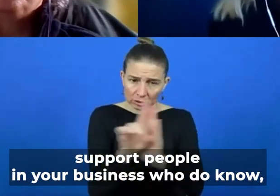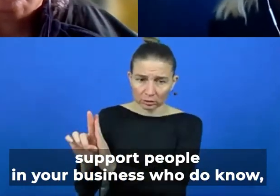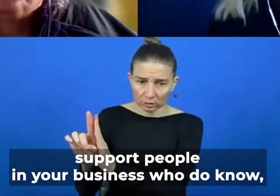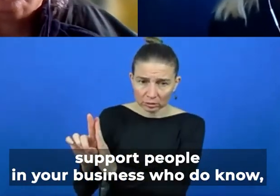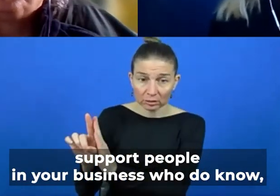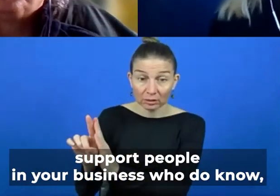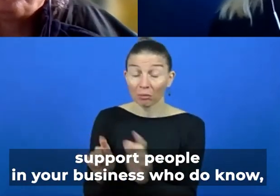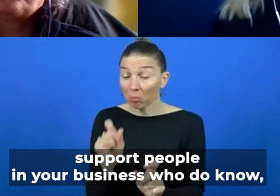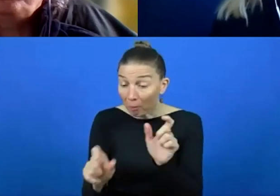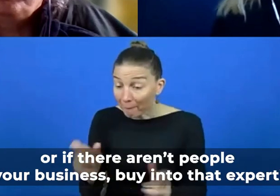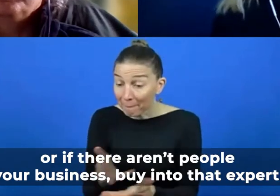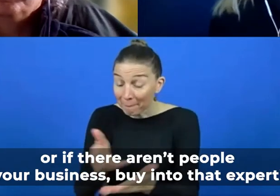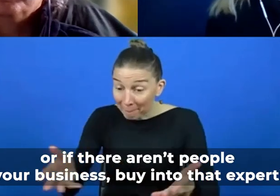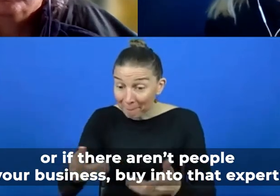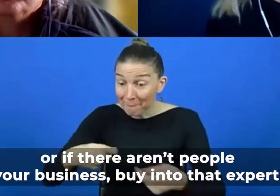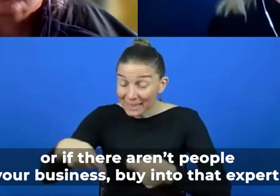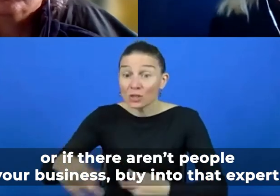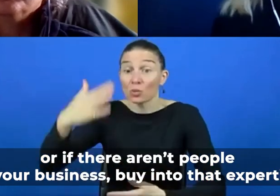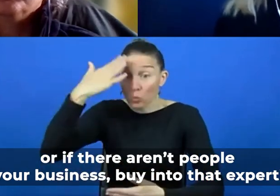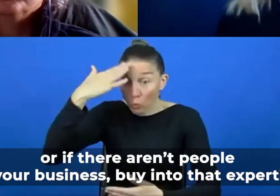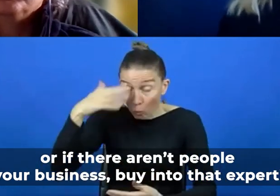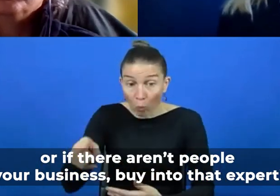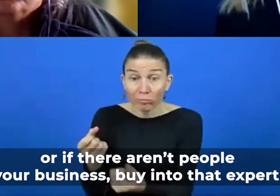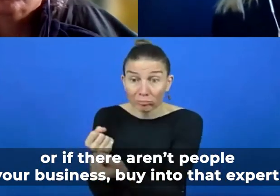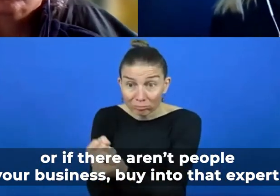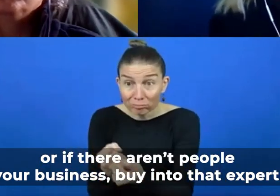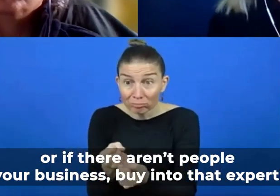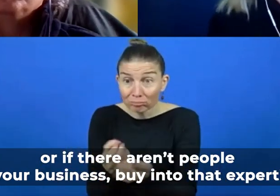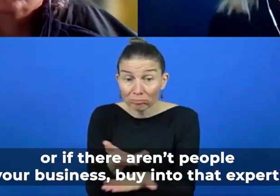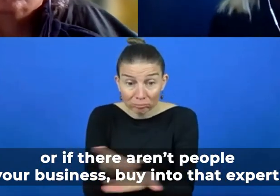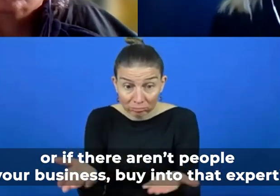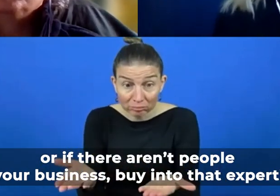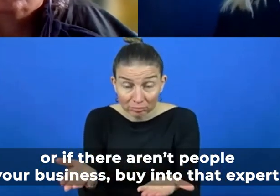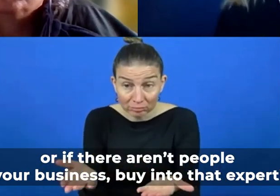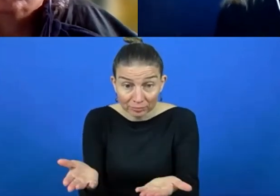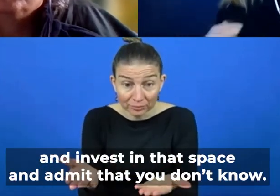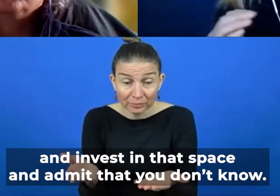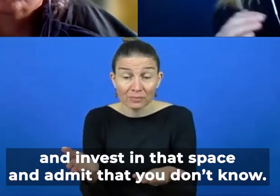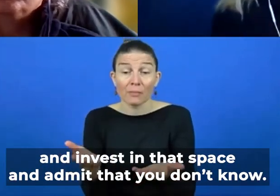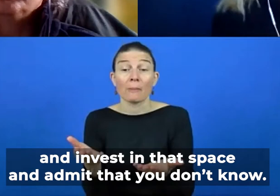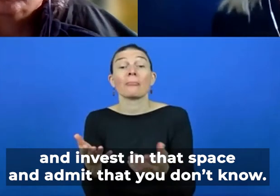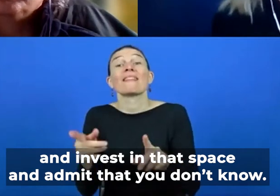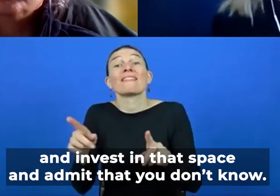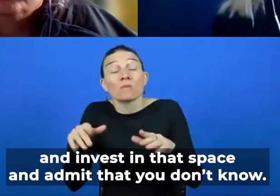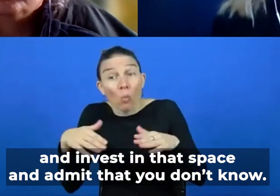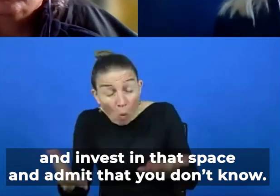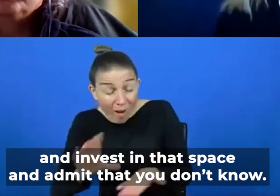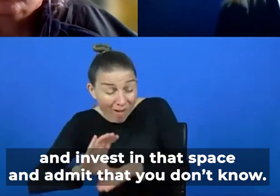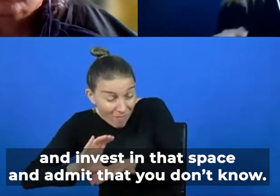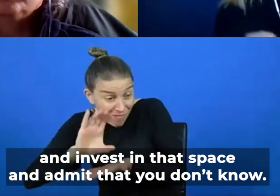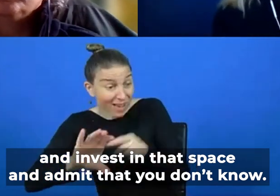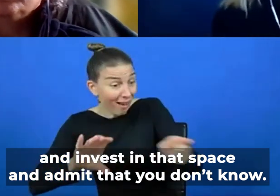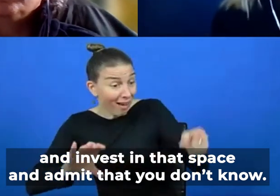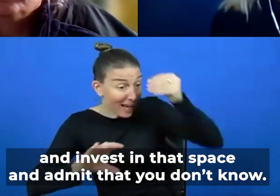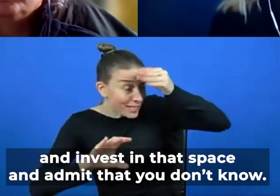in your business who do know, or if there aren't people in your business, buy into that expertise and invest in that space